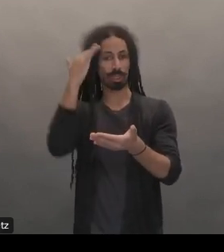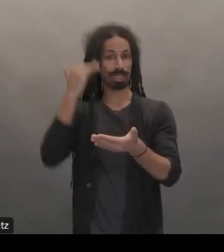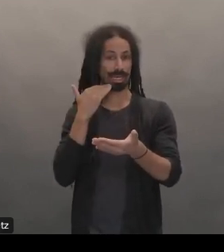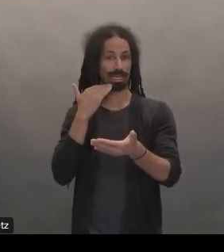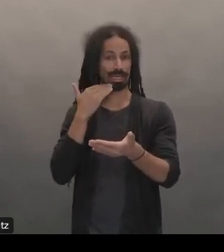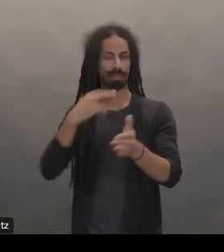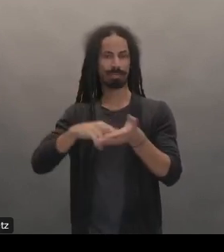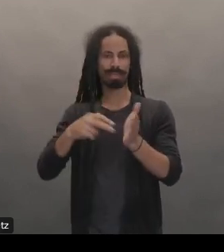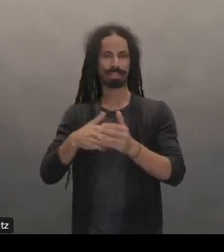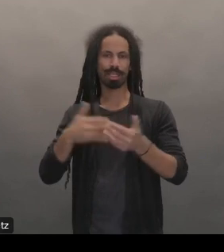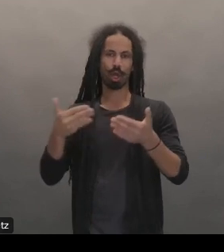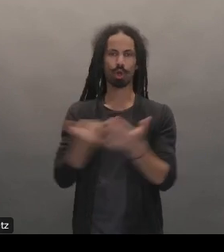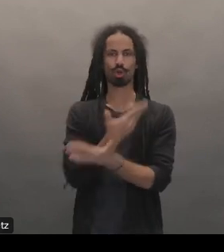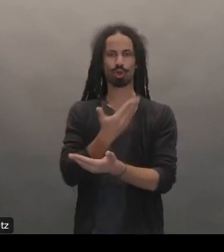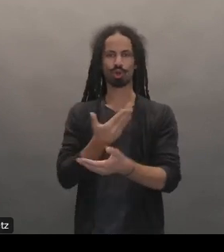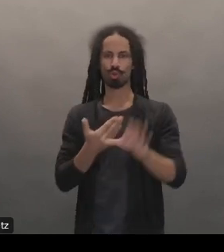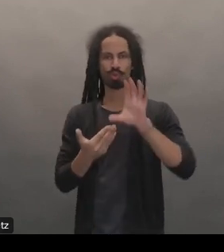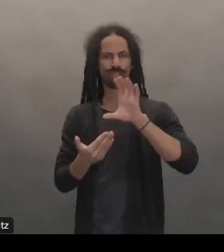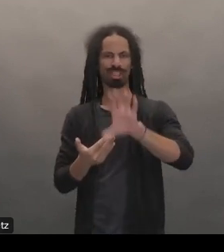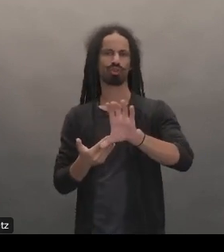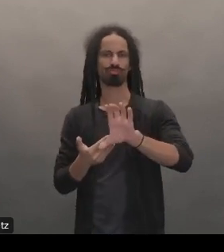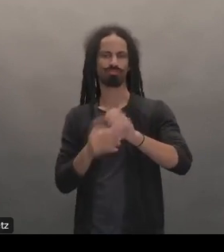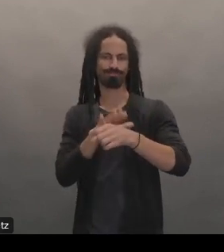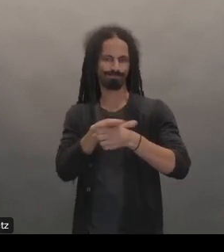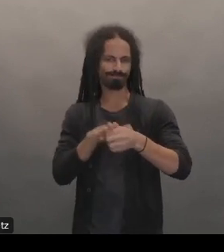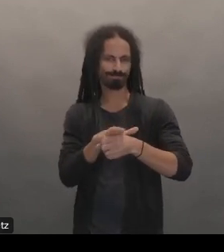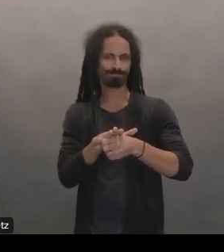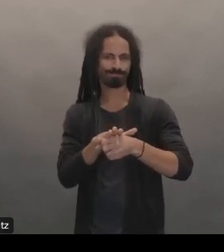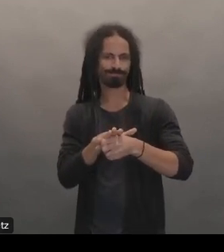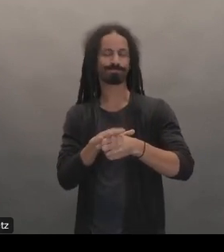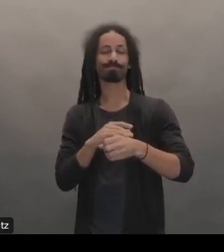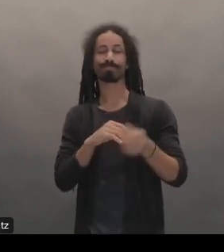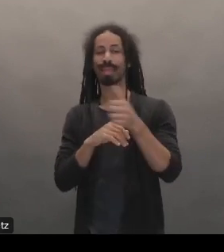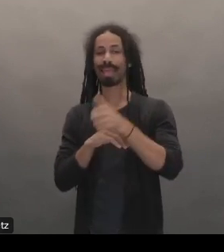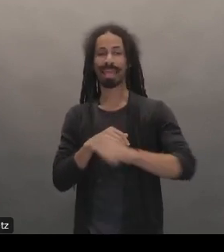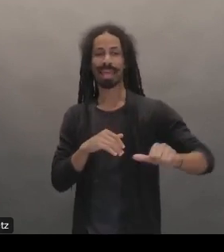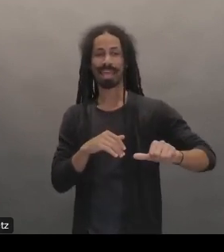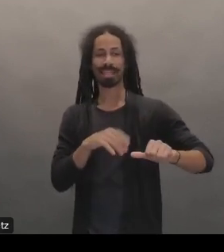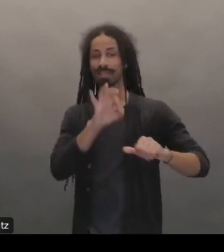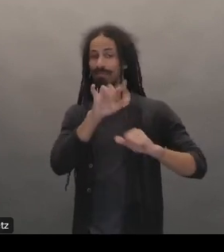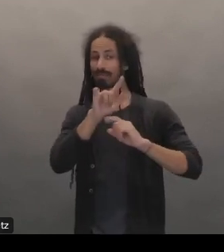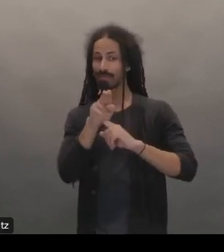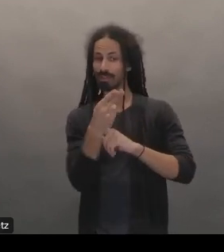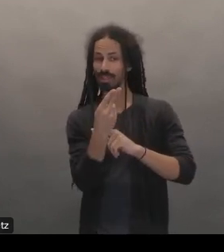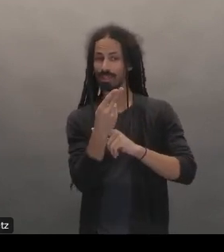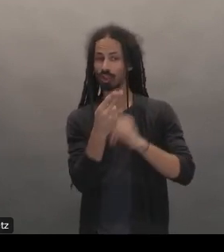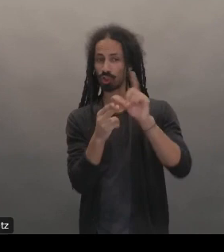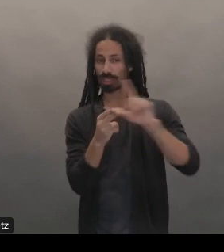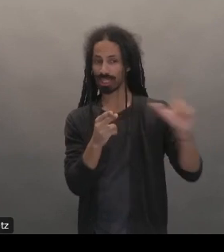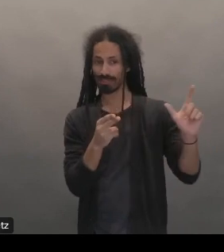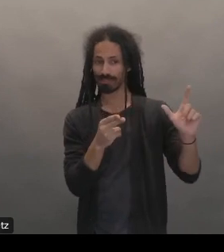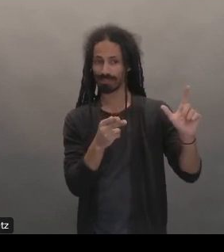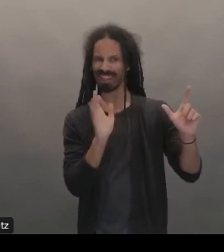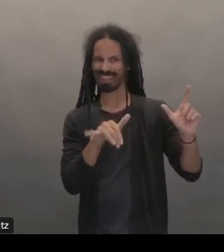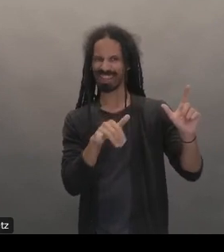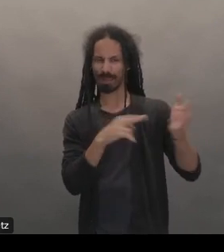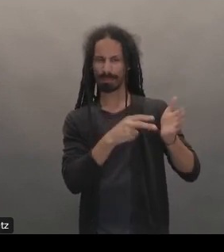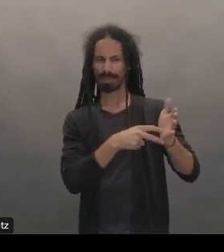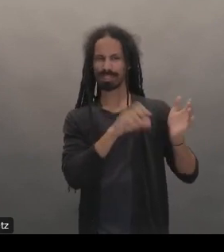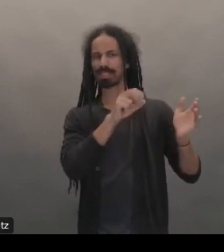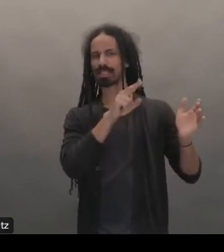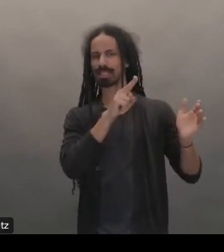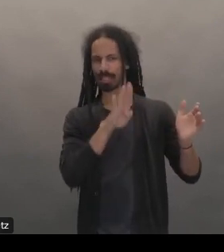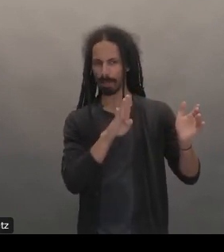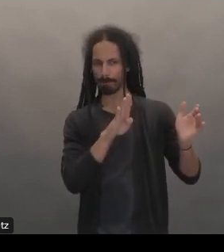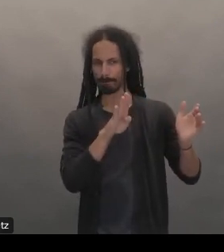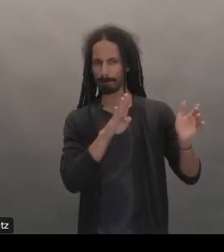section. Any heading that is flush left is a subsection of the current section that you're reading. So by